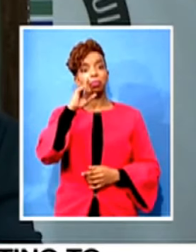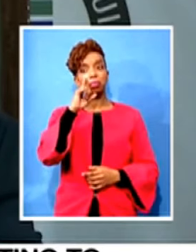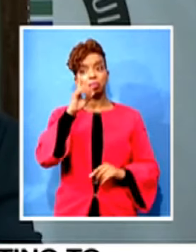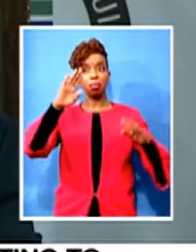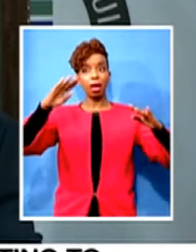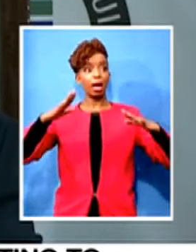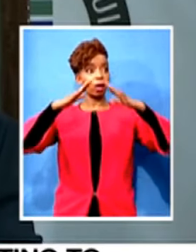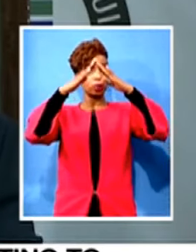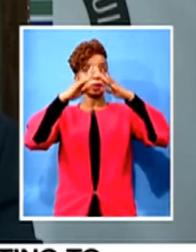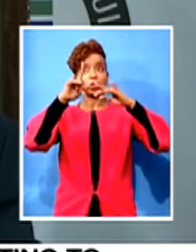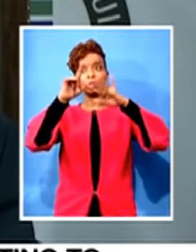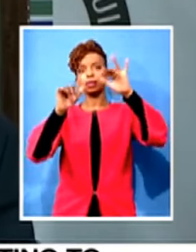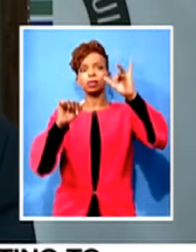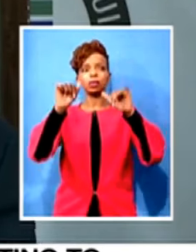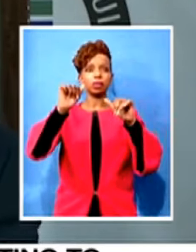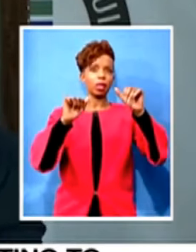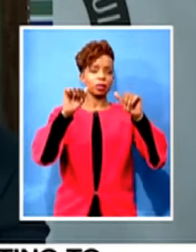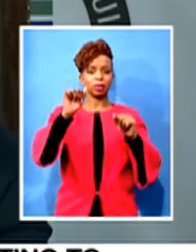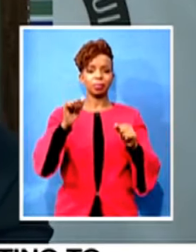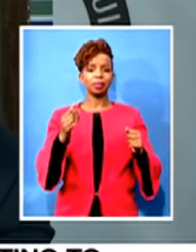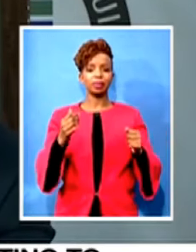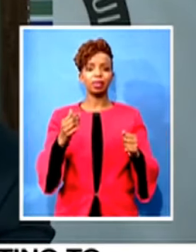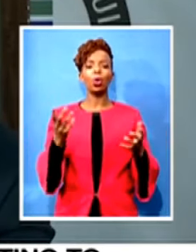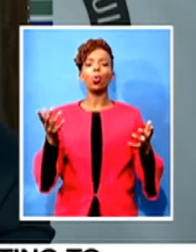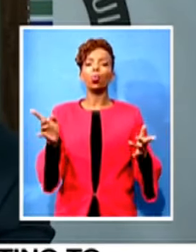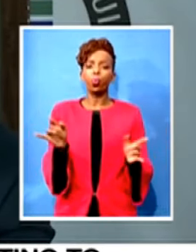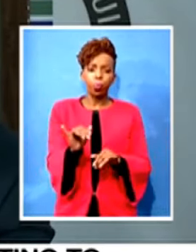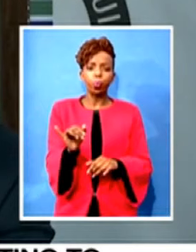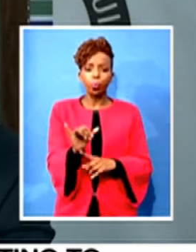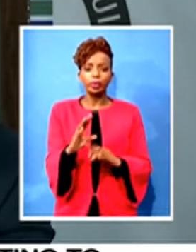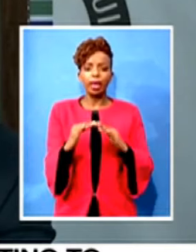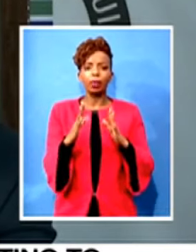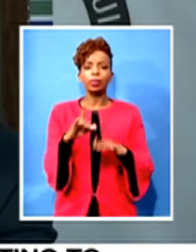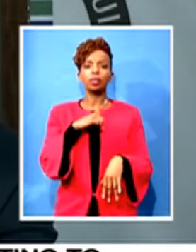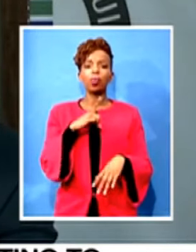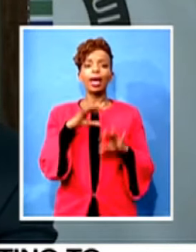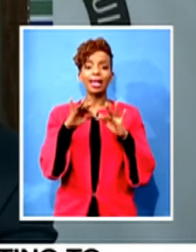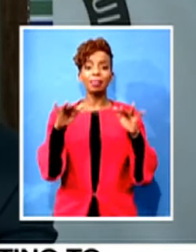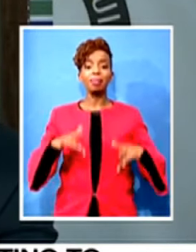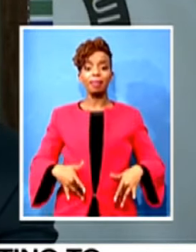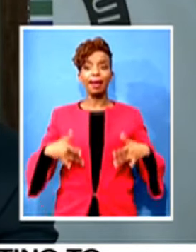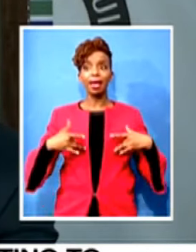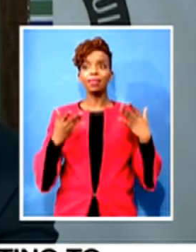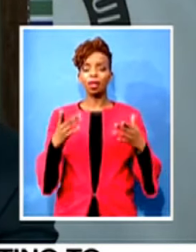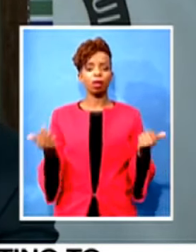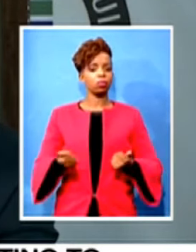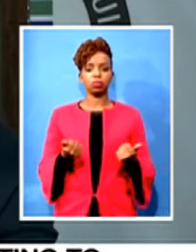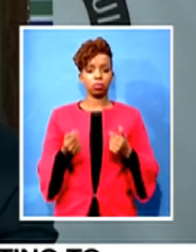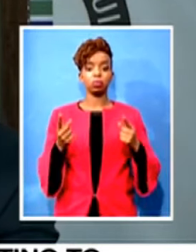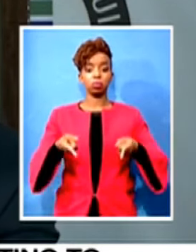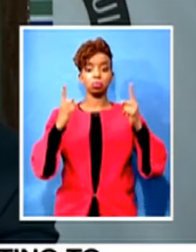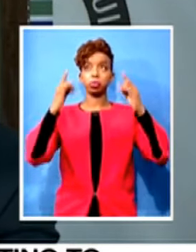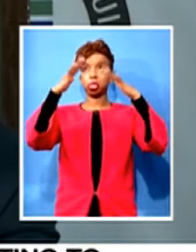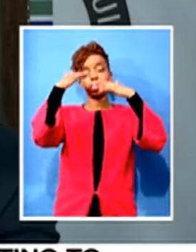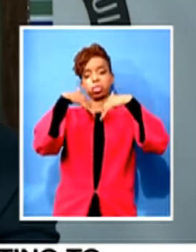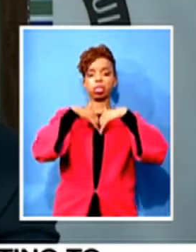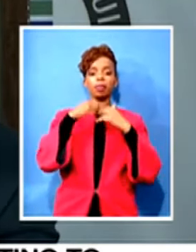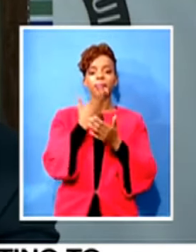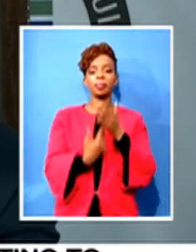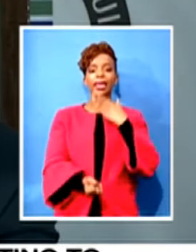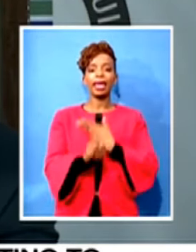danger. They could be injured. And he said, and it's not just in the